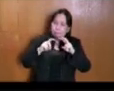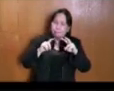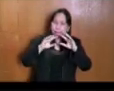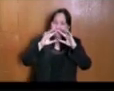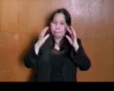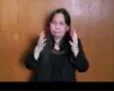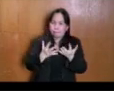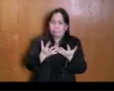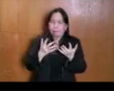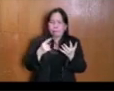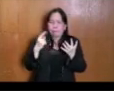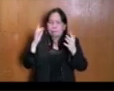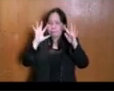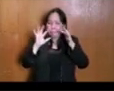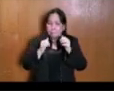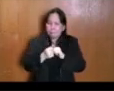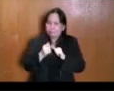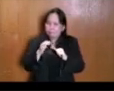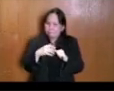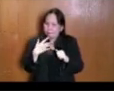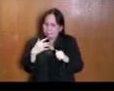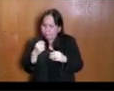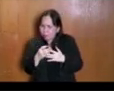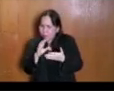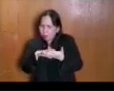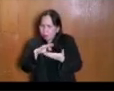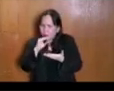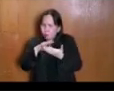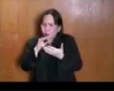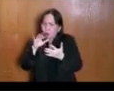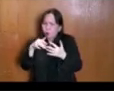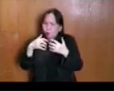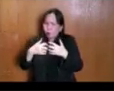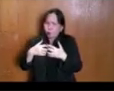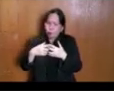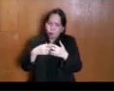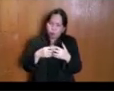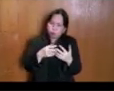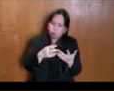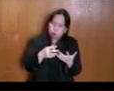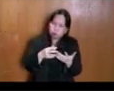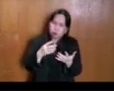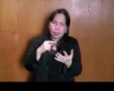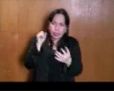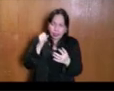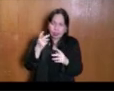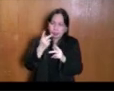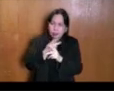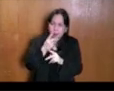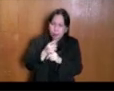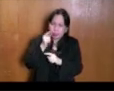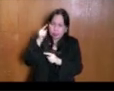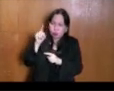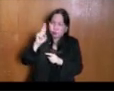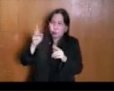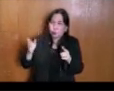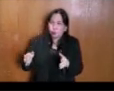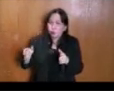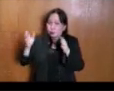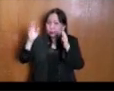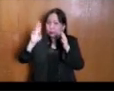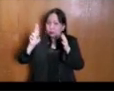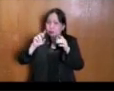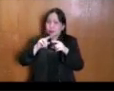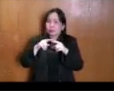Change on using machine learning and satellite images to predict building use or occupancy,